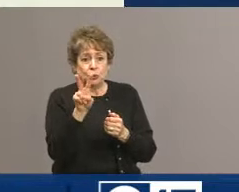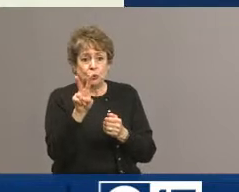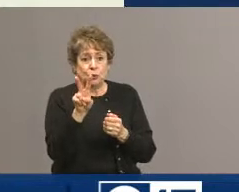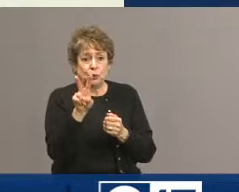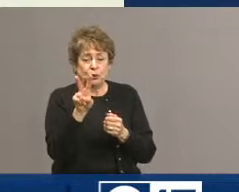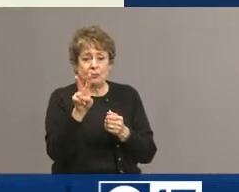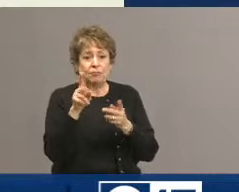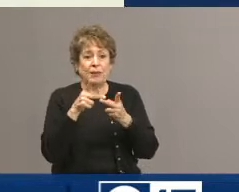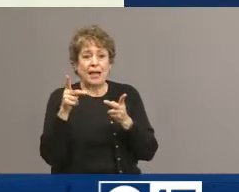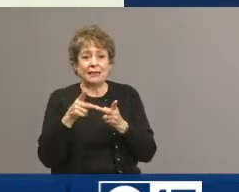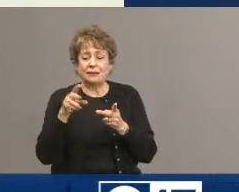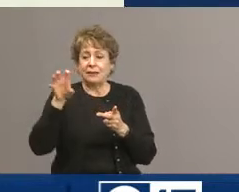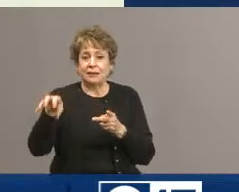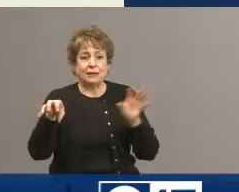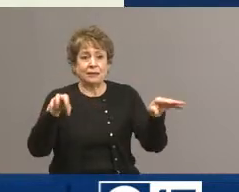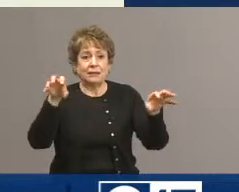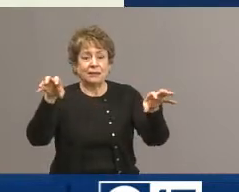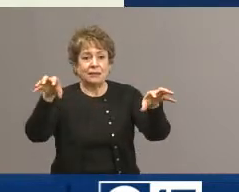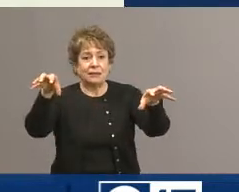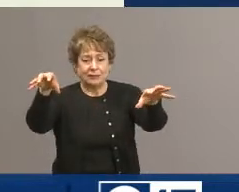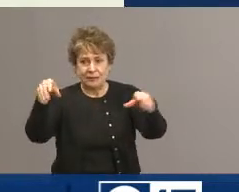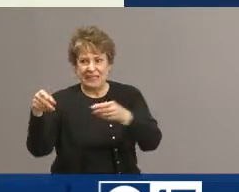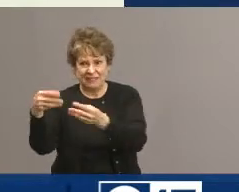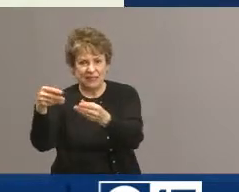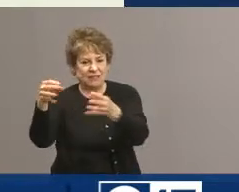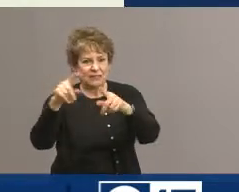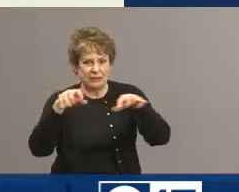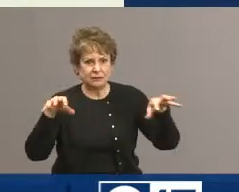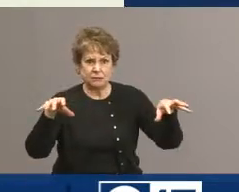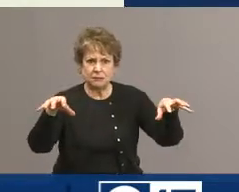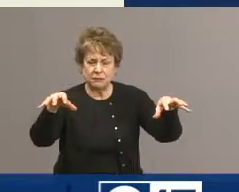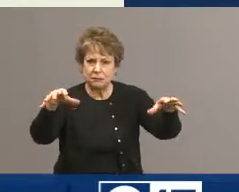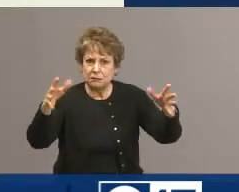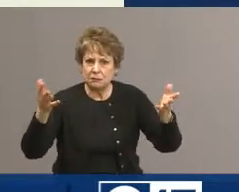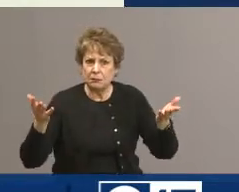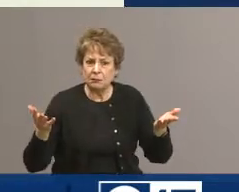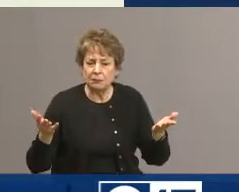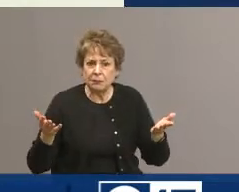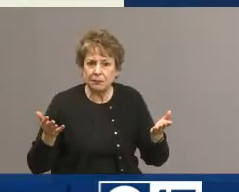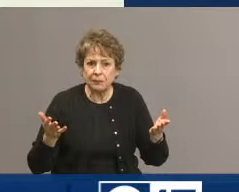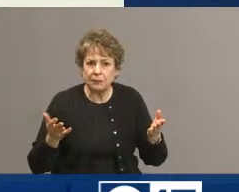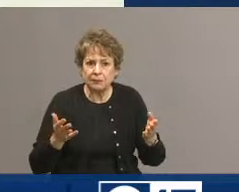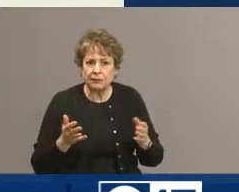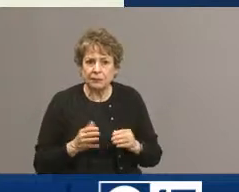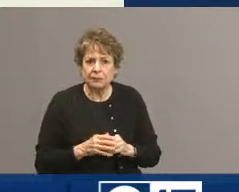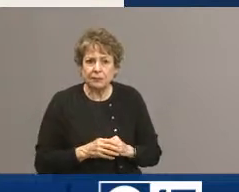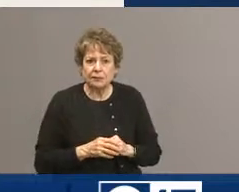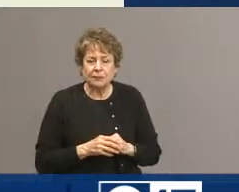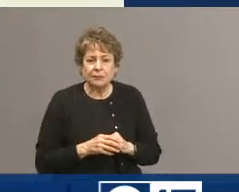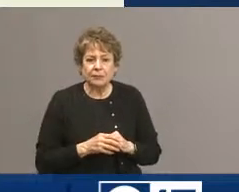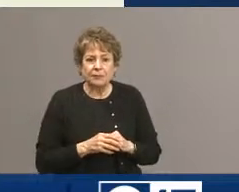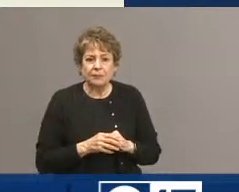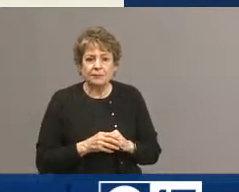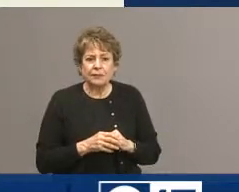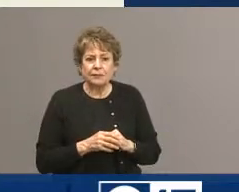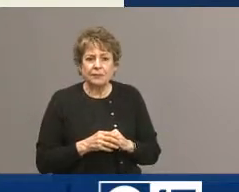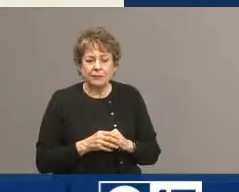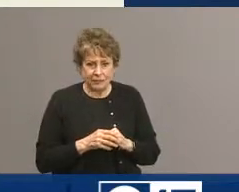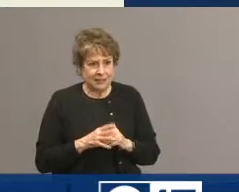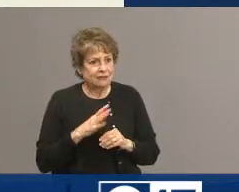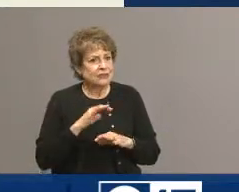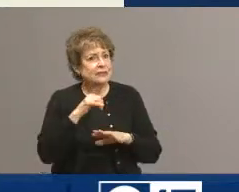layman's terms was something that Dr. Birx talked about this morning on the conference call, something that's going to take